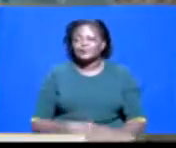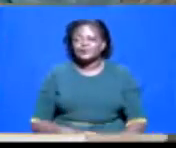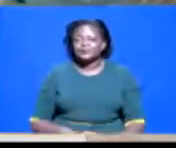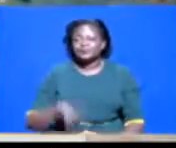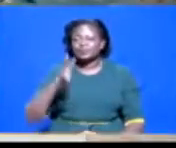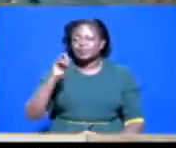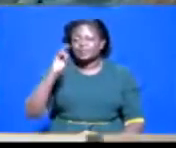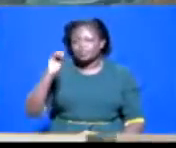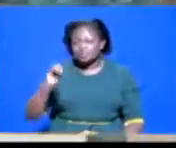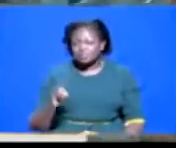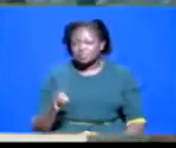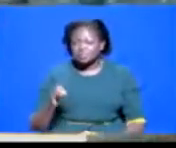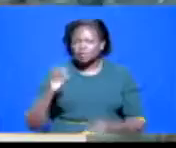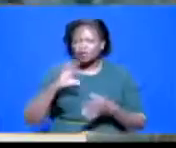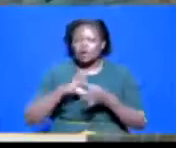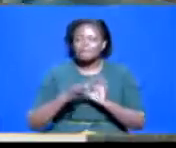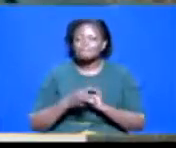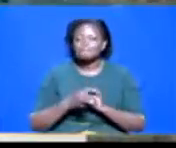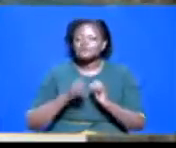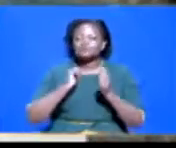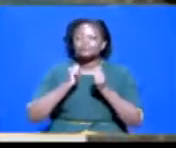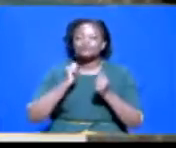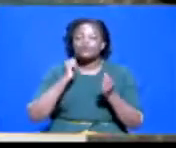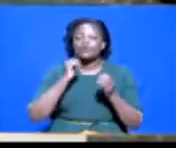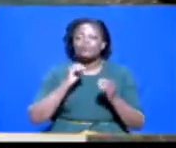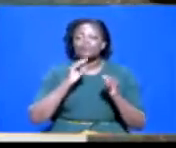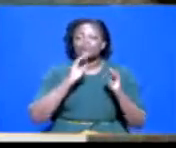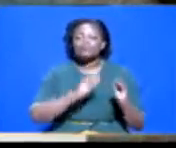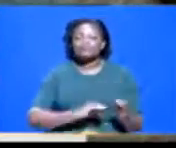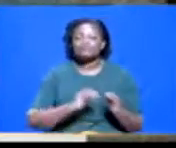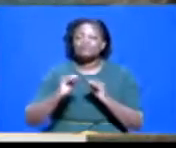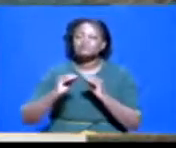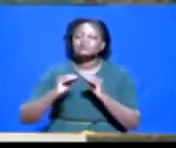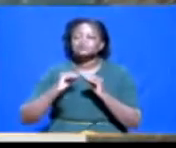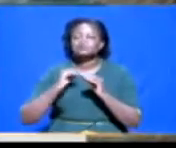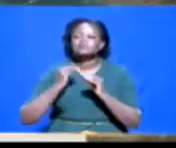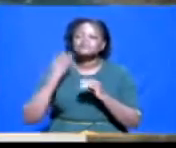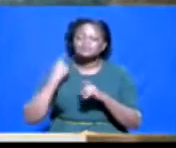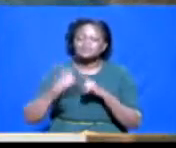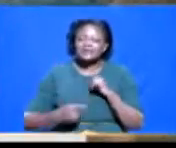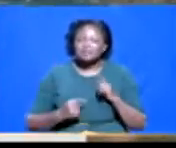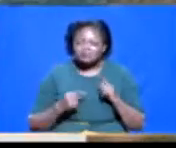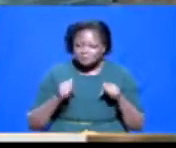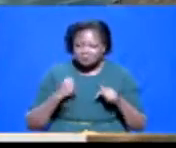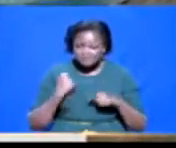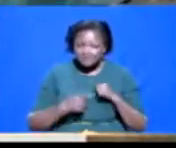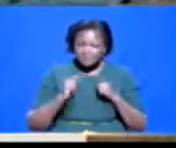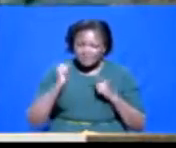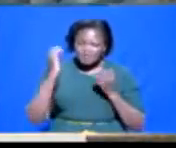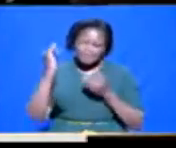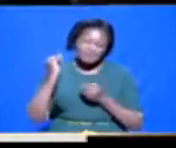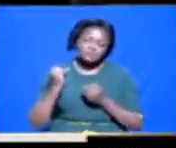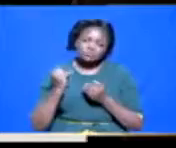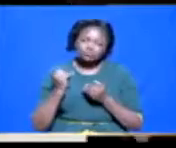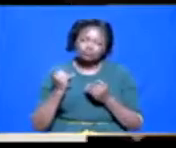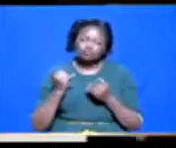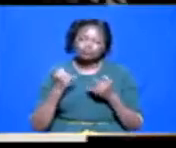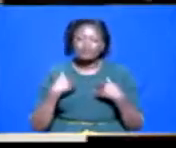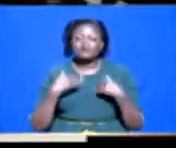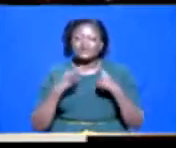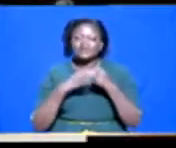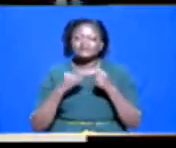Summer Olympic Games were postponed last year because of the COVID-19 pandemic. This year, Kenya is expected to take over 80 athletes to the